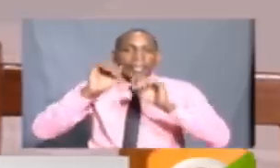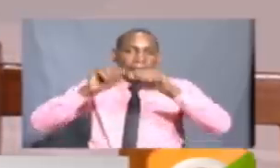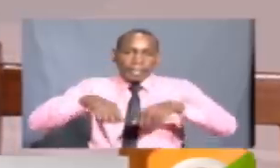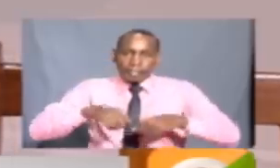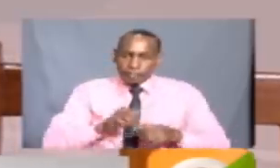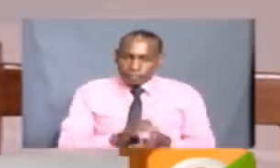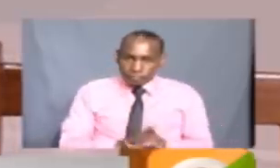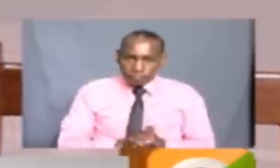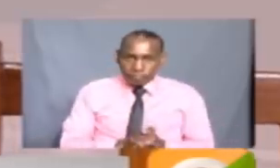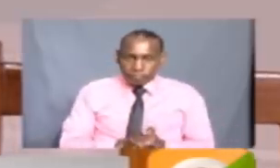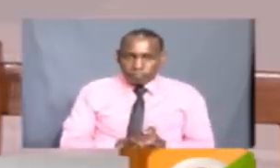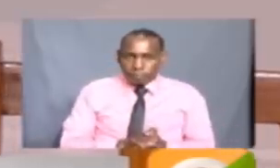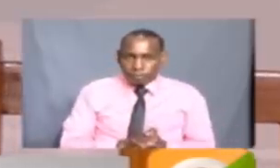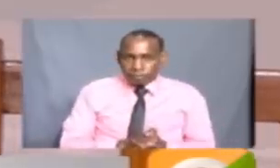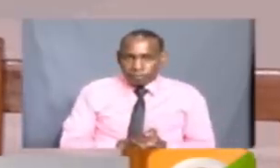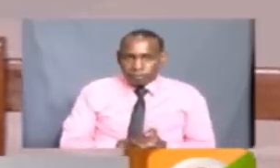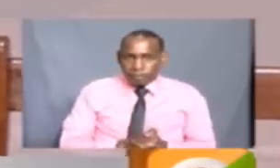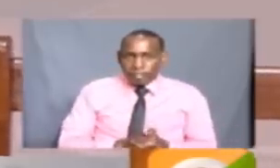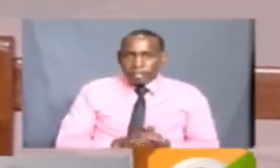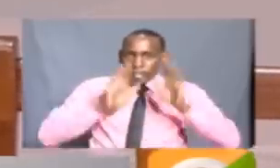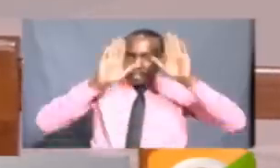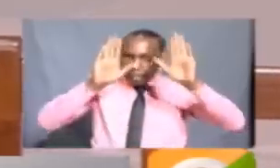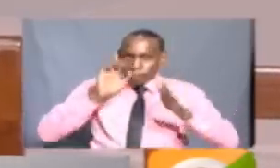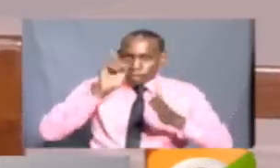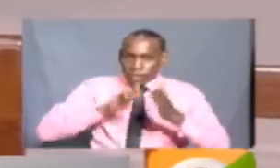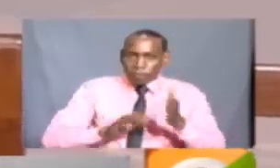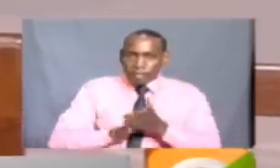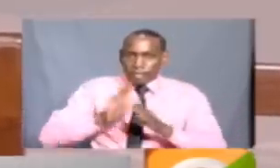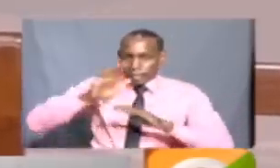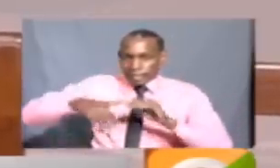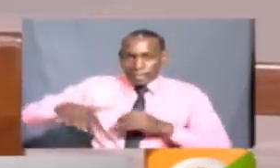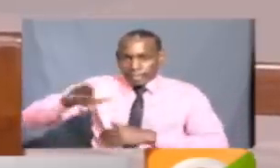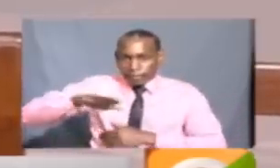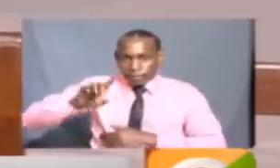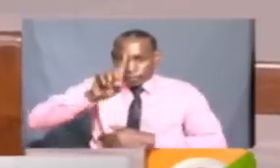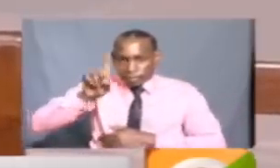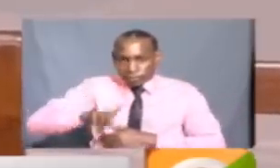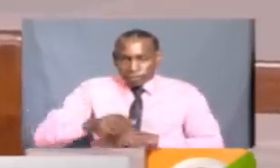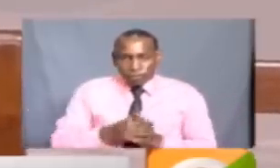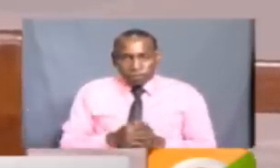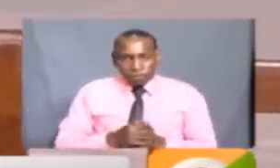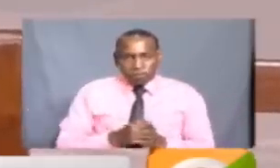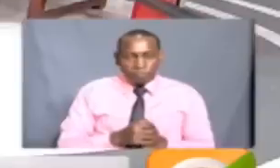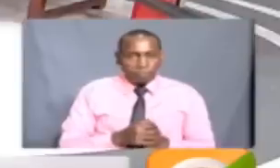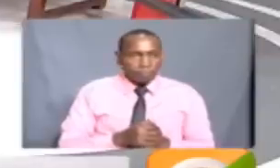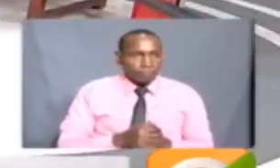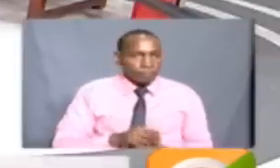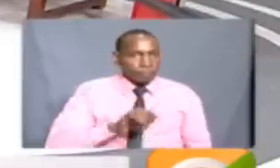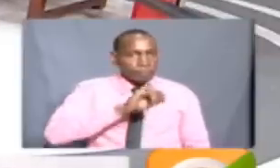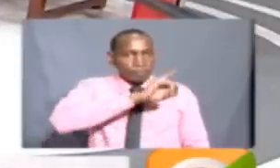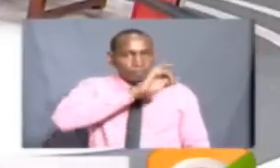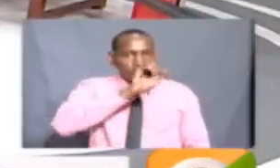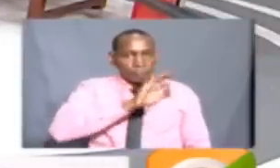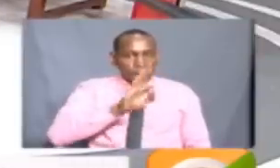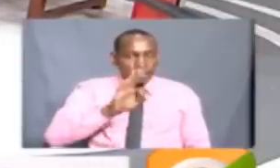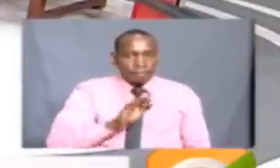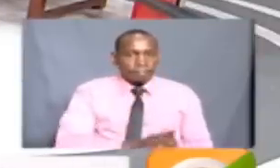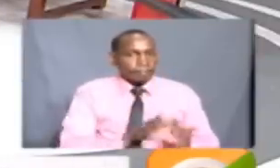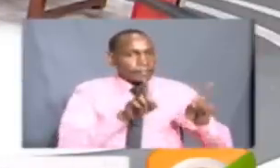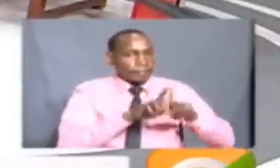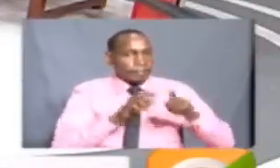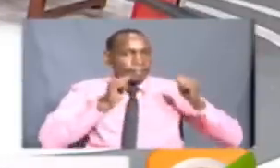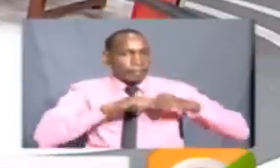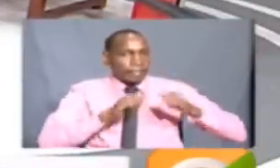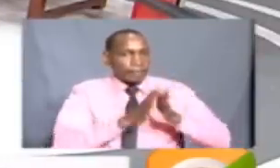no longer there. What could be more important than that? So Jeff, if you look at, and I can't agree with Barrack